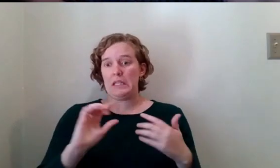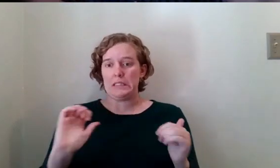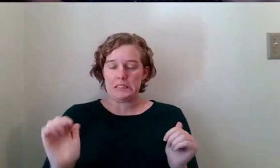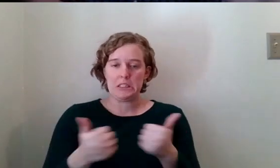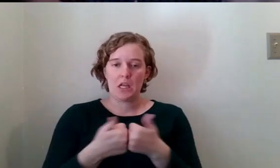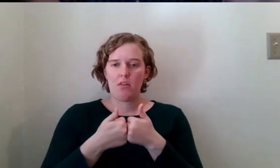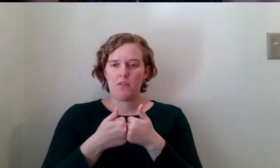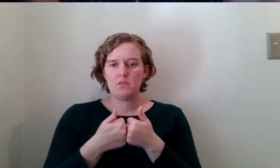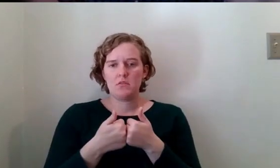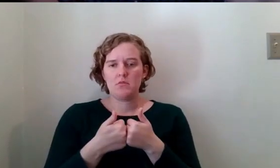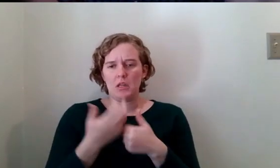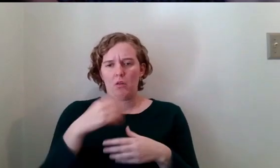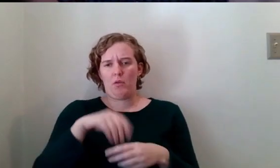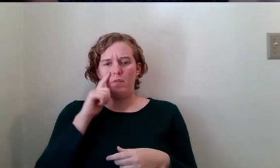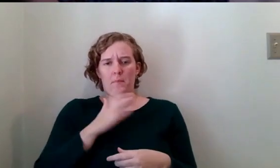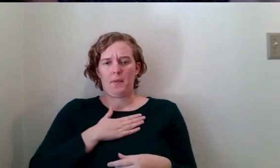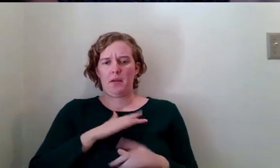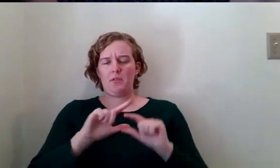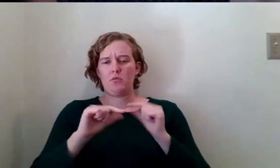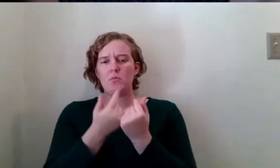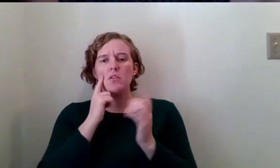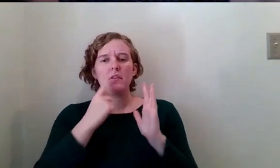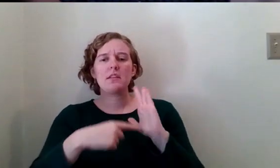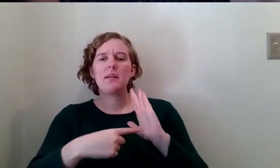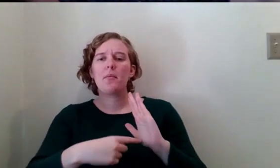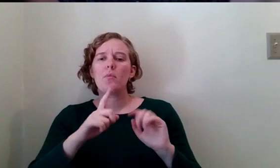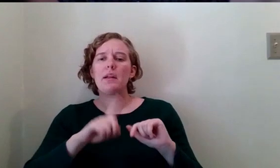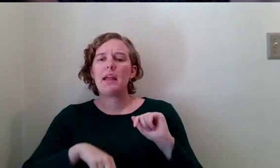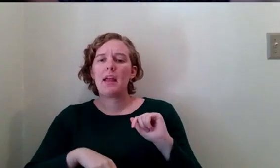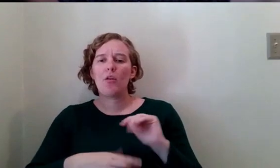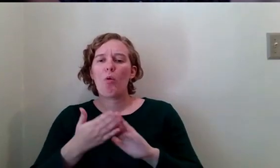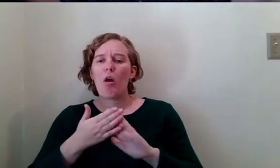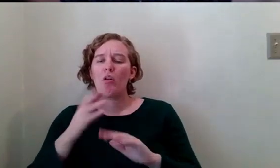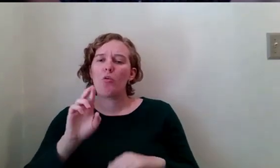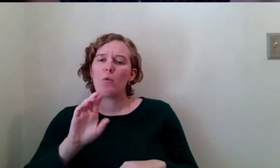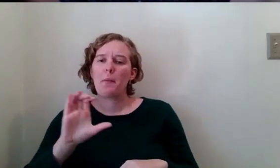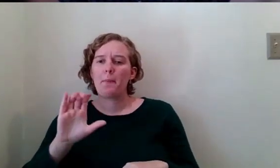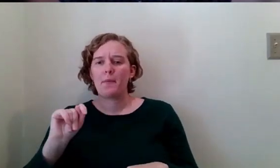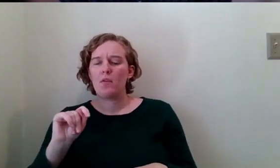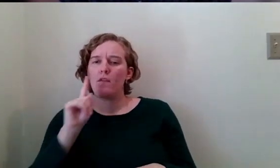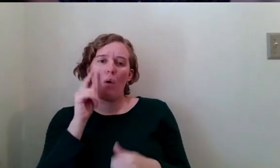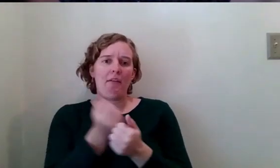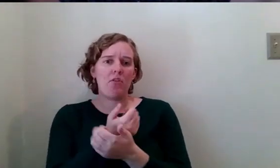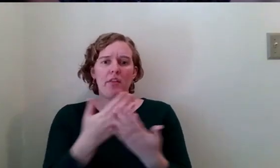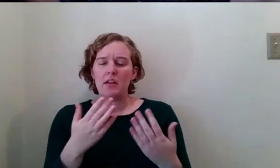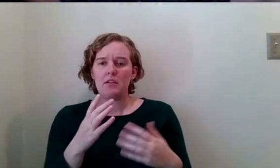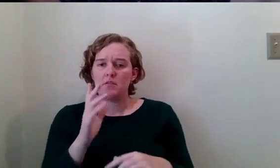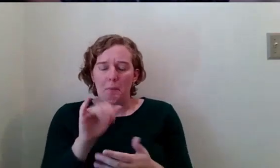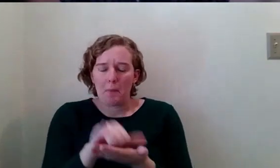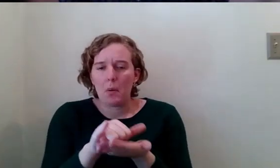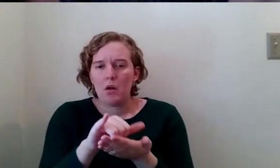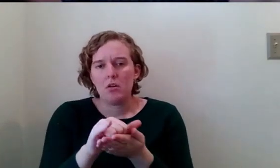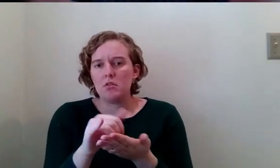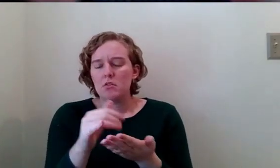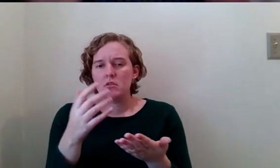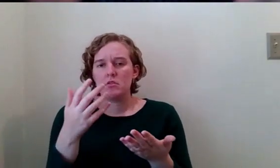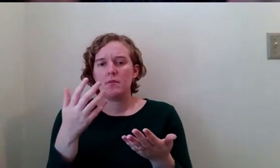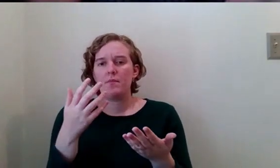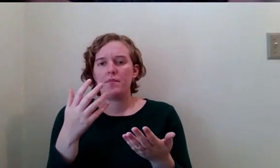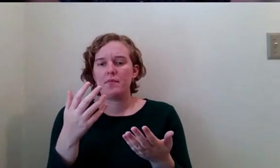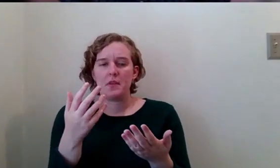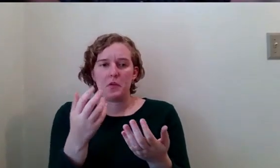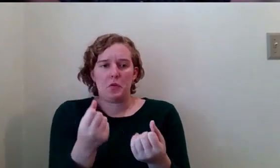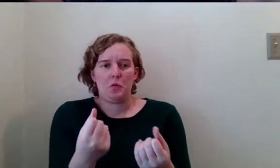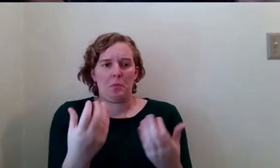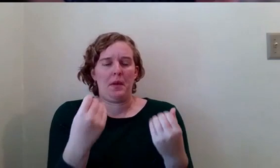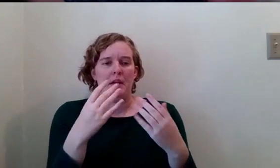challenge, including for my group. So for example, we can't run a randomized controlled trial on everything. It's not possible. There's hundreds of thousands of studies that you could run. They're